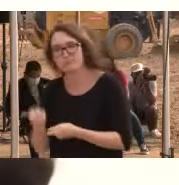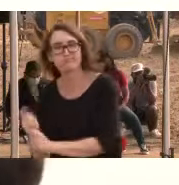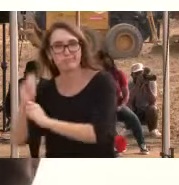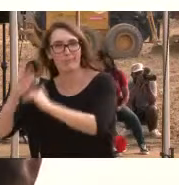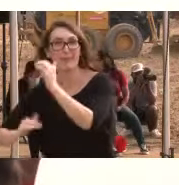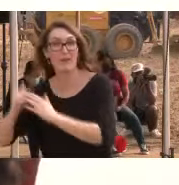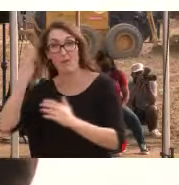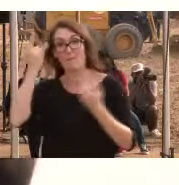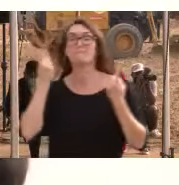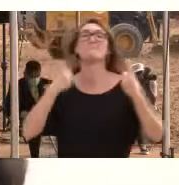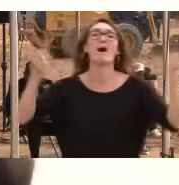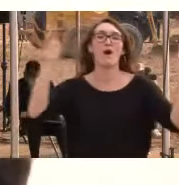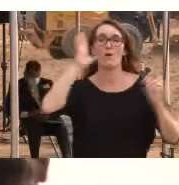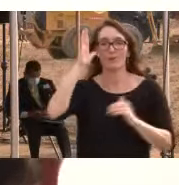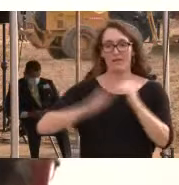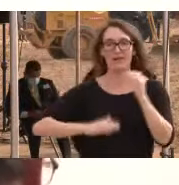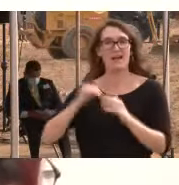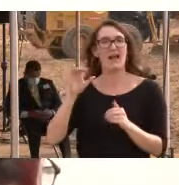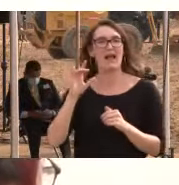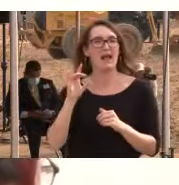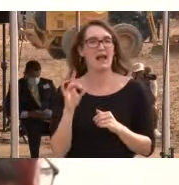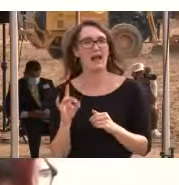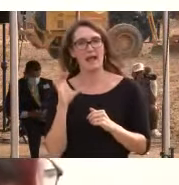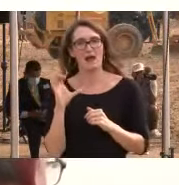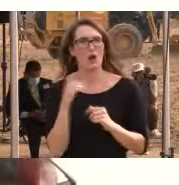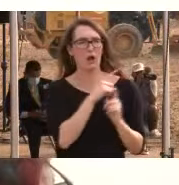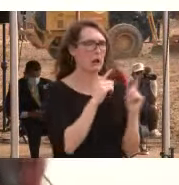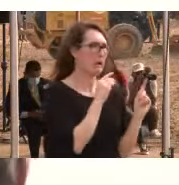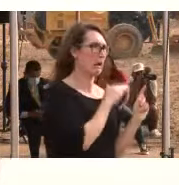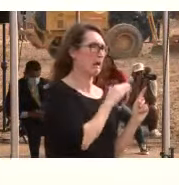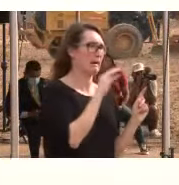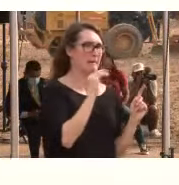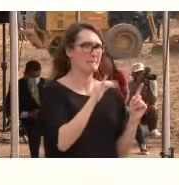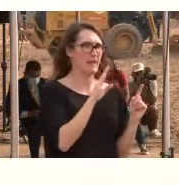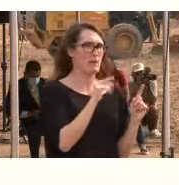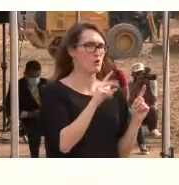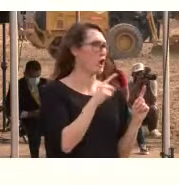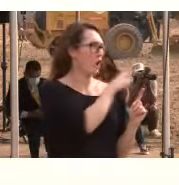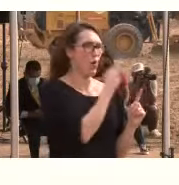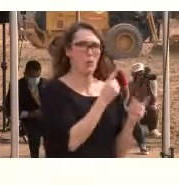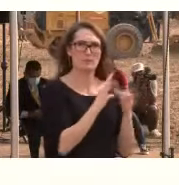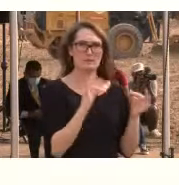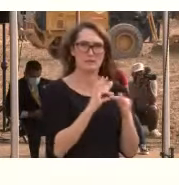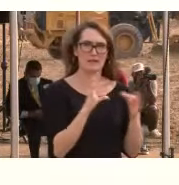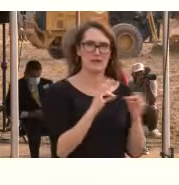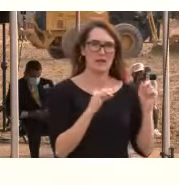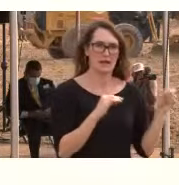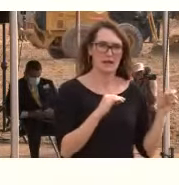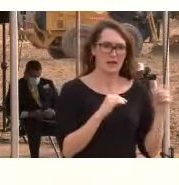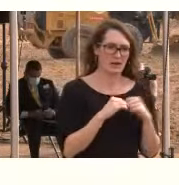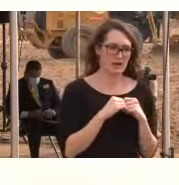because we are finally going to build an 800. Mayor Brand, you always talk about how